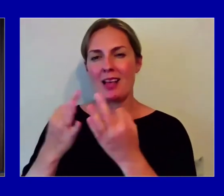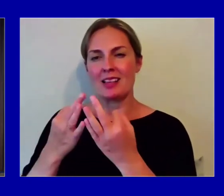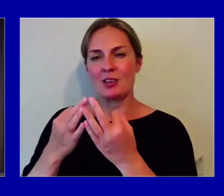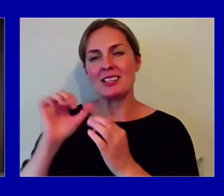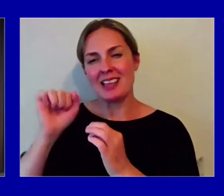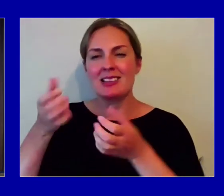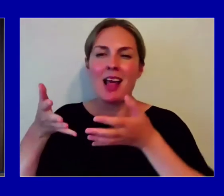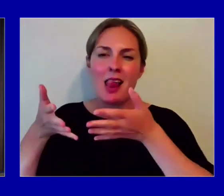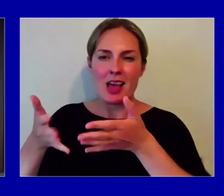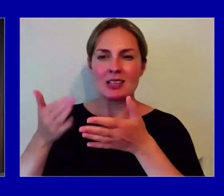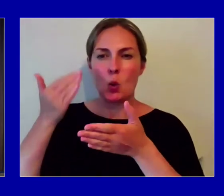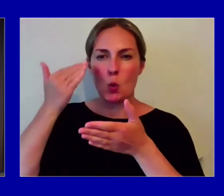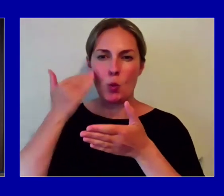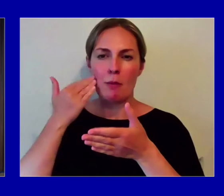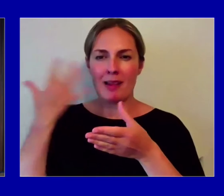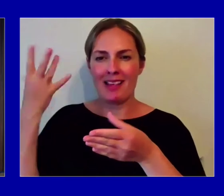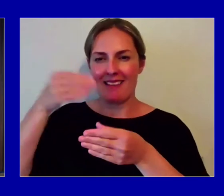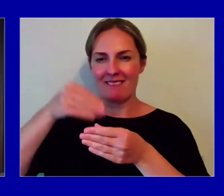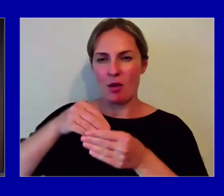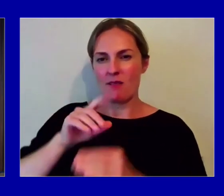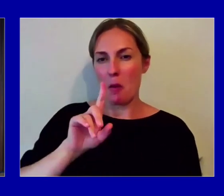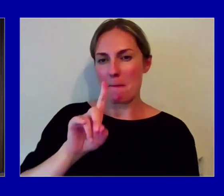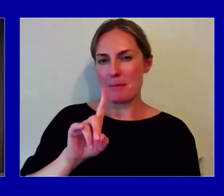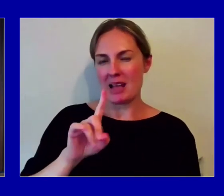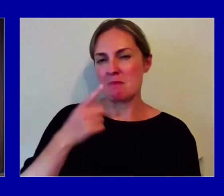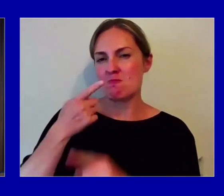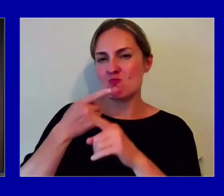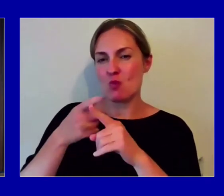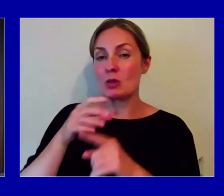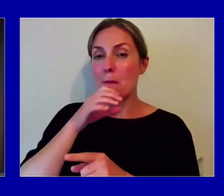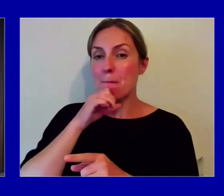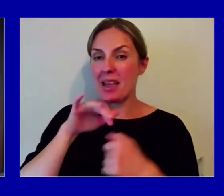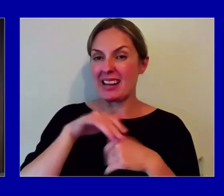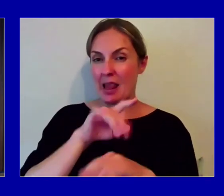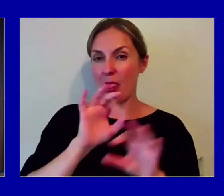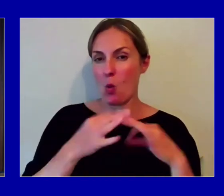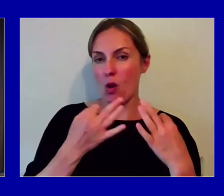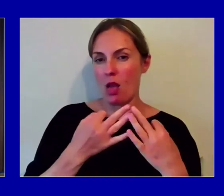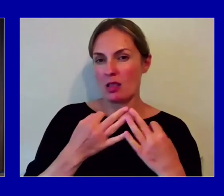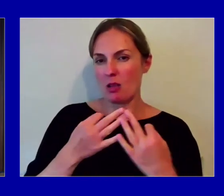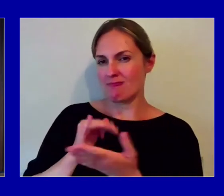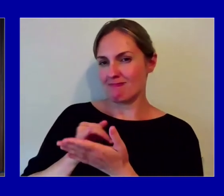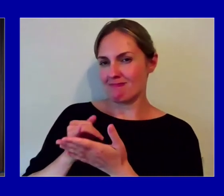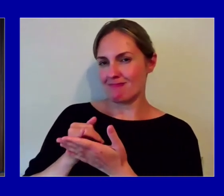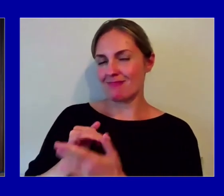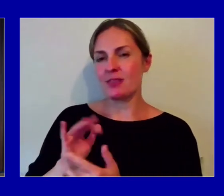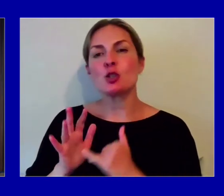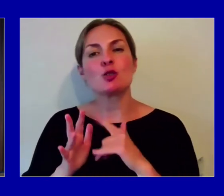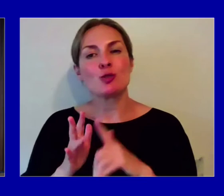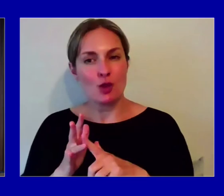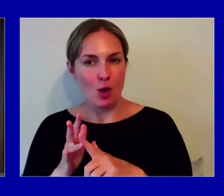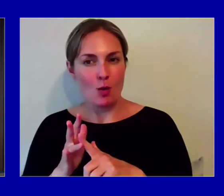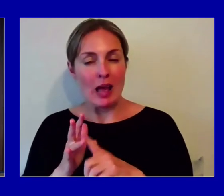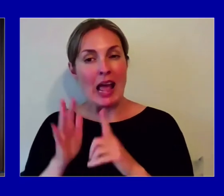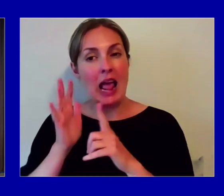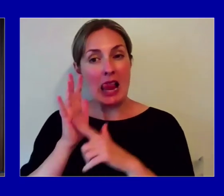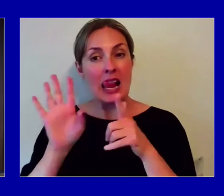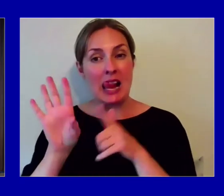complete contempt for those women most of the time. Um, so Lynn has devoted a life to this and been treated really badly.